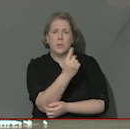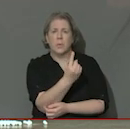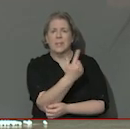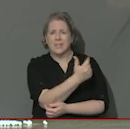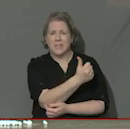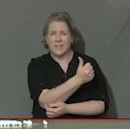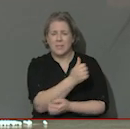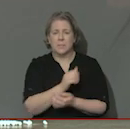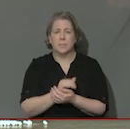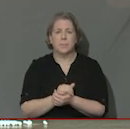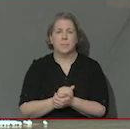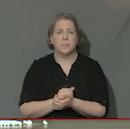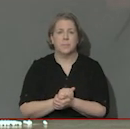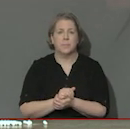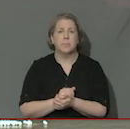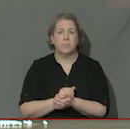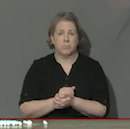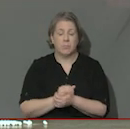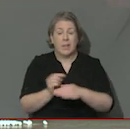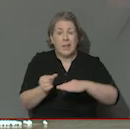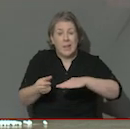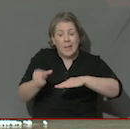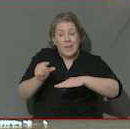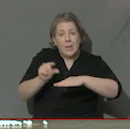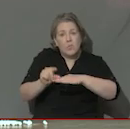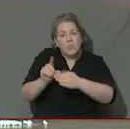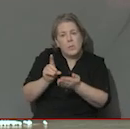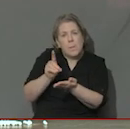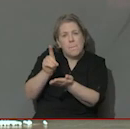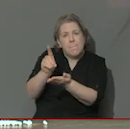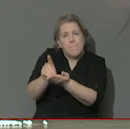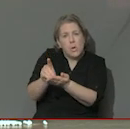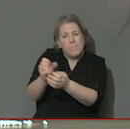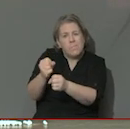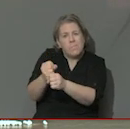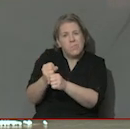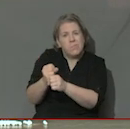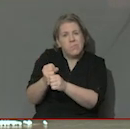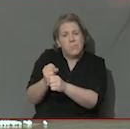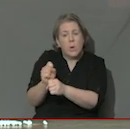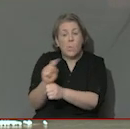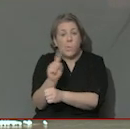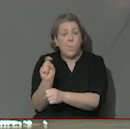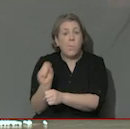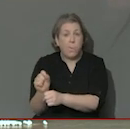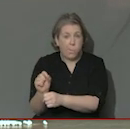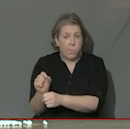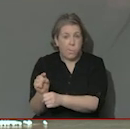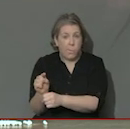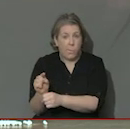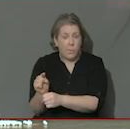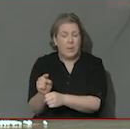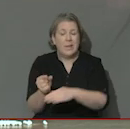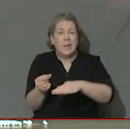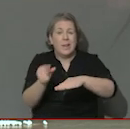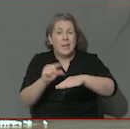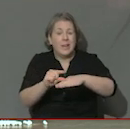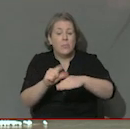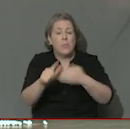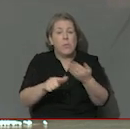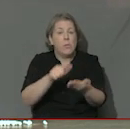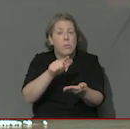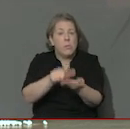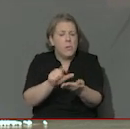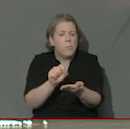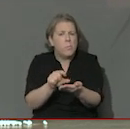110,016. Interest on fixed deposit is a question mark. Interest on loan, so